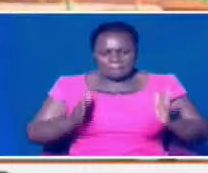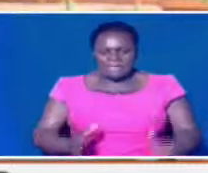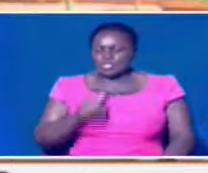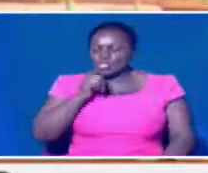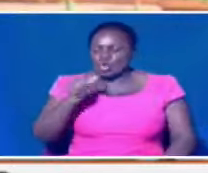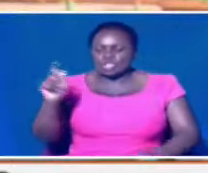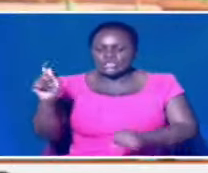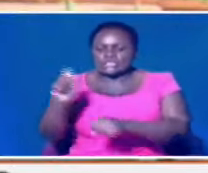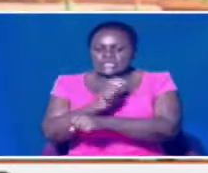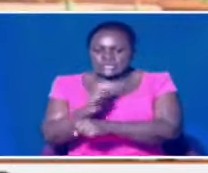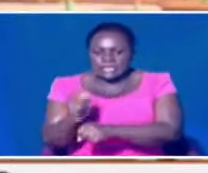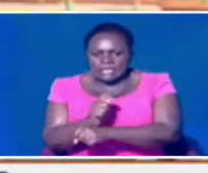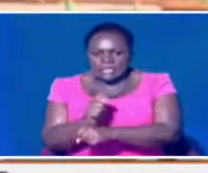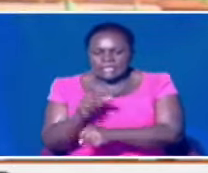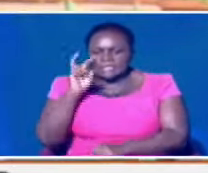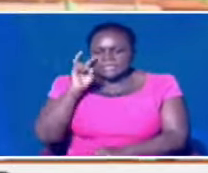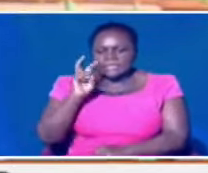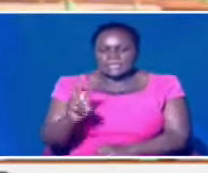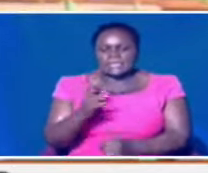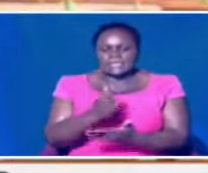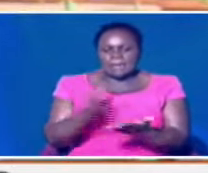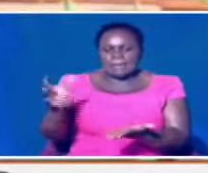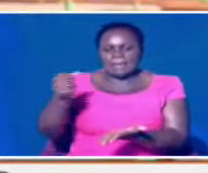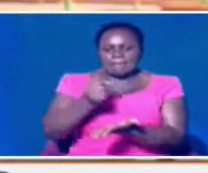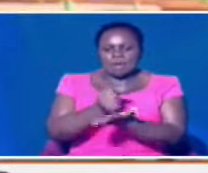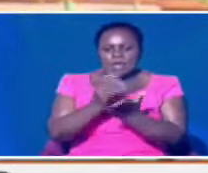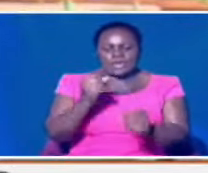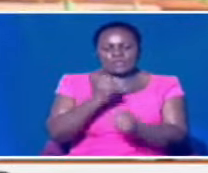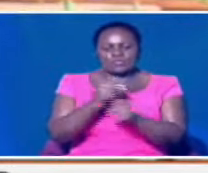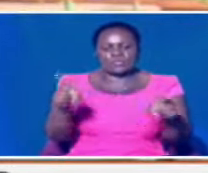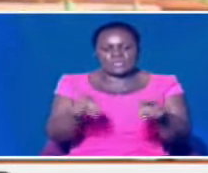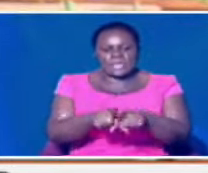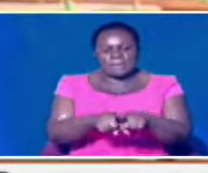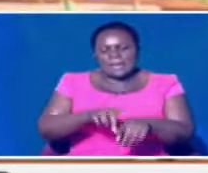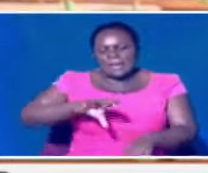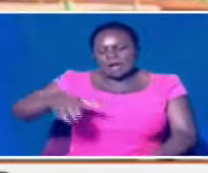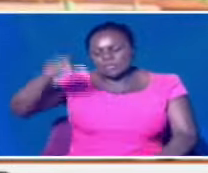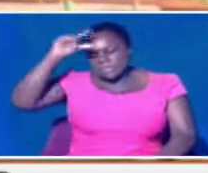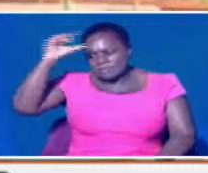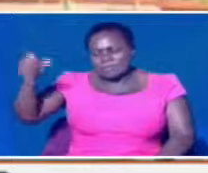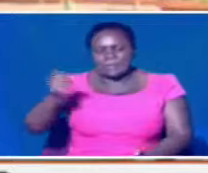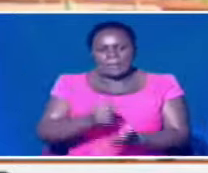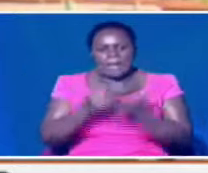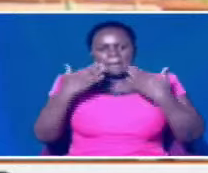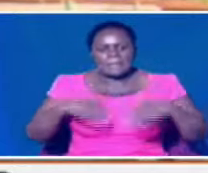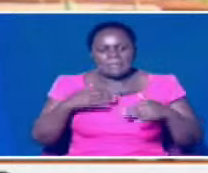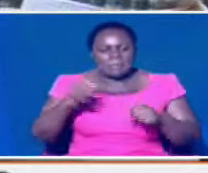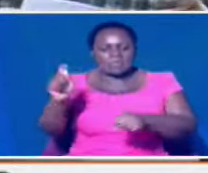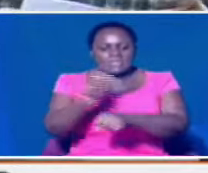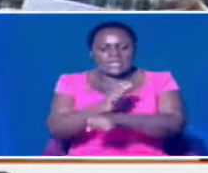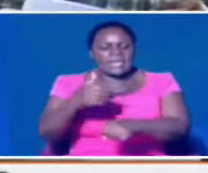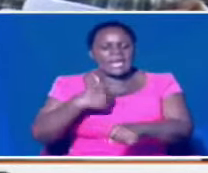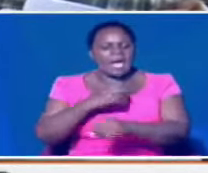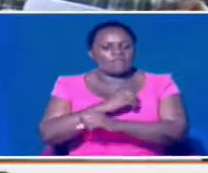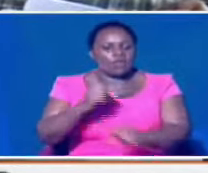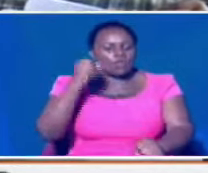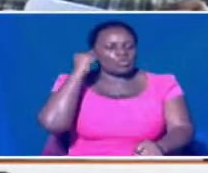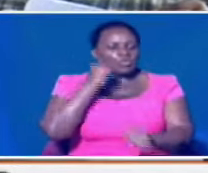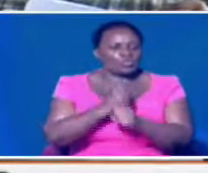not trained, and we have seen some employers doing that, a county government employing persons who are not trained to